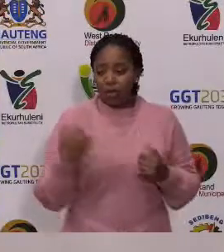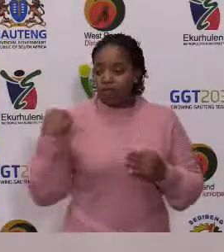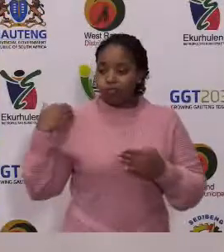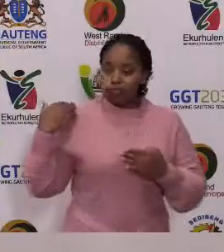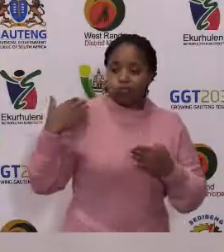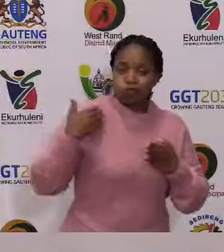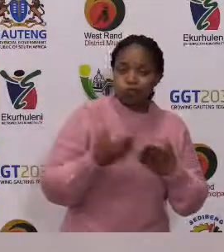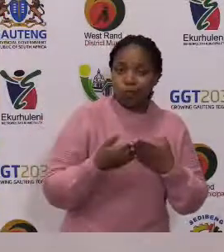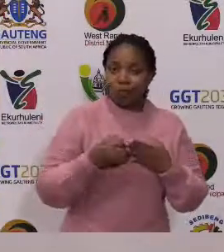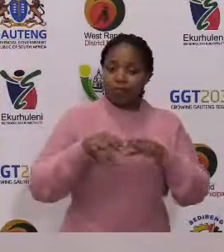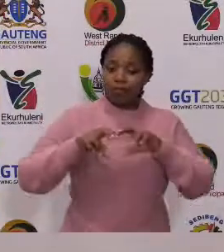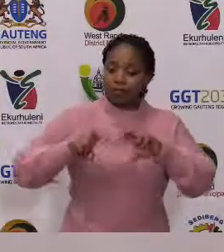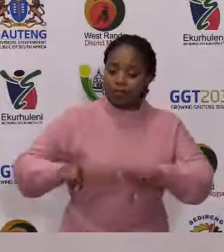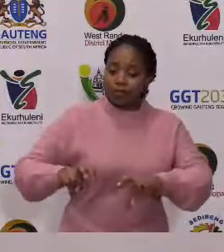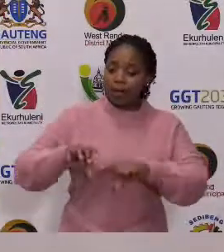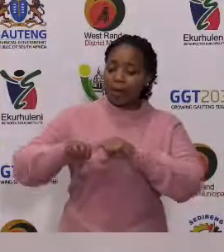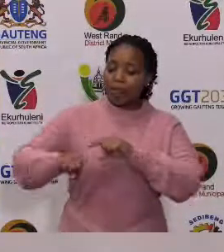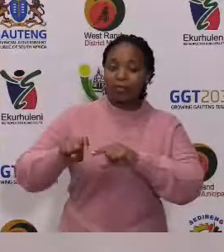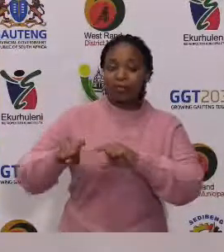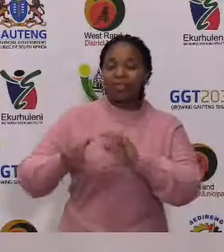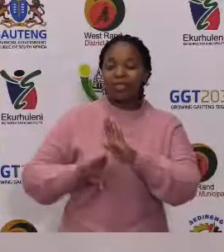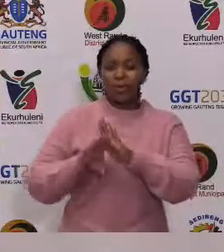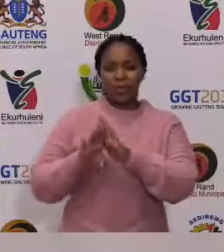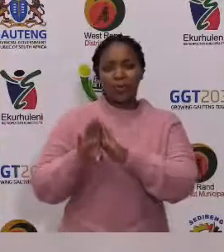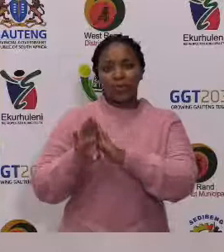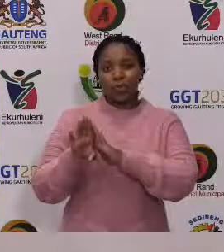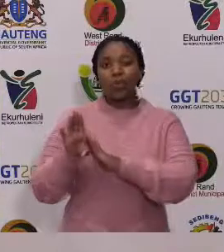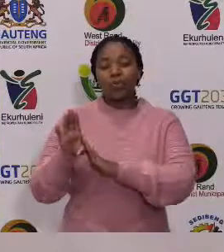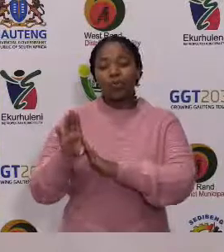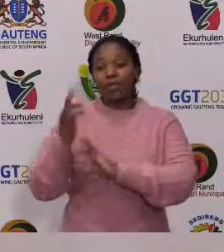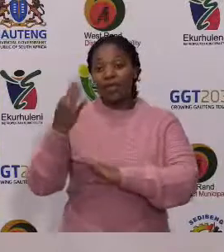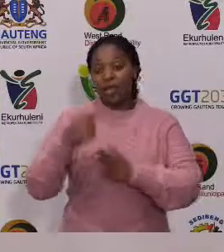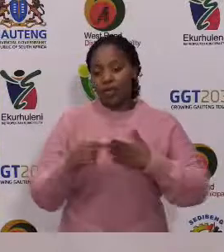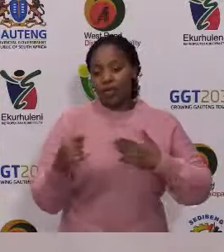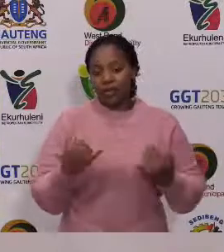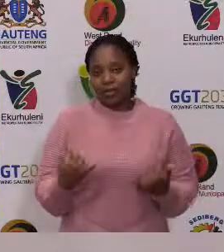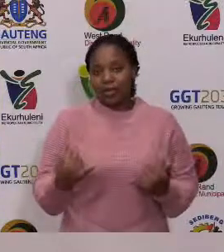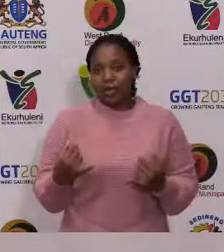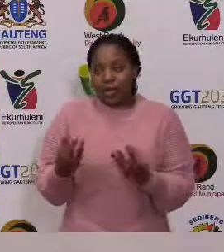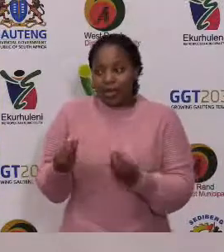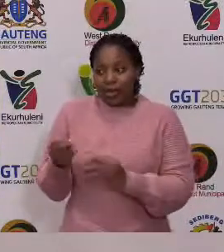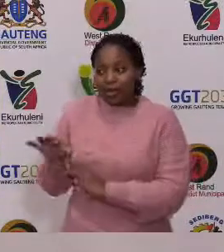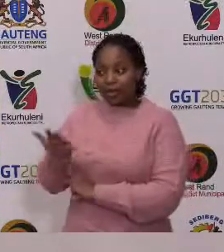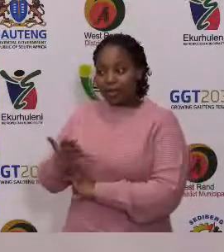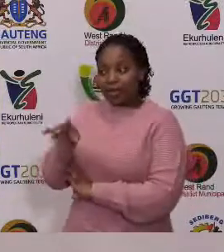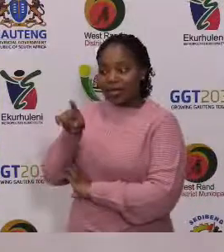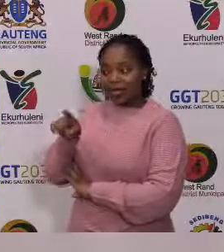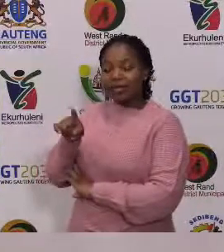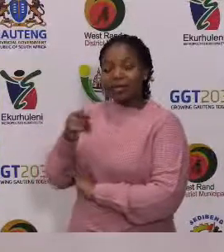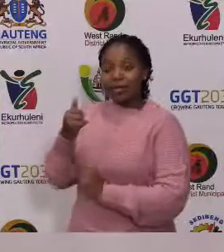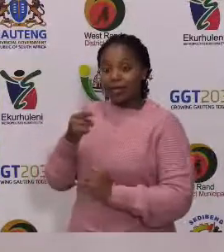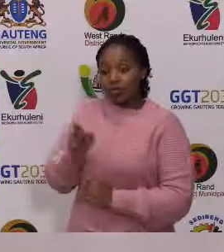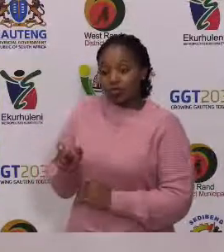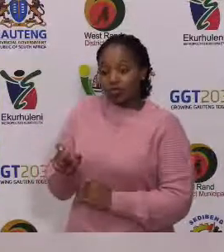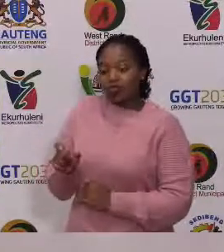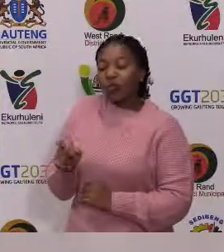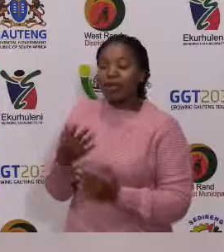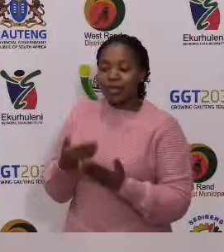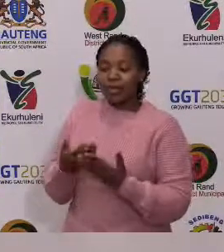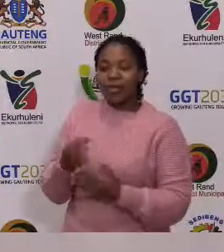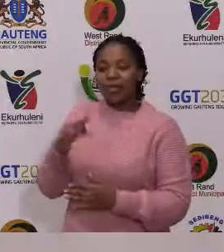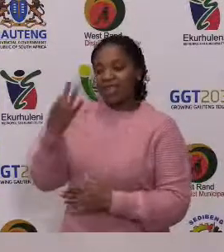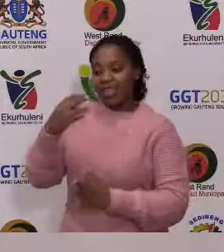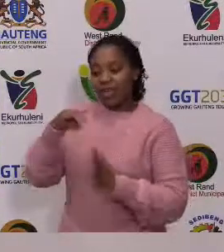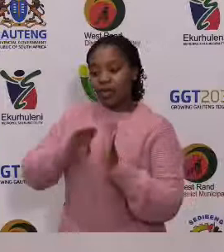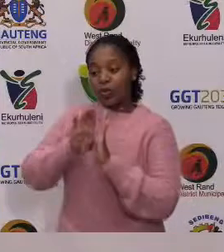sustained increase in Mfuleni, and actually the numbers in that area are approaching the third wave threshold. So